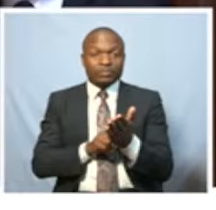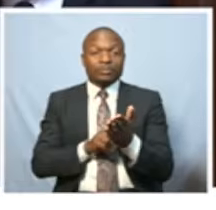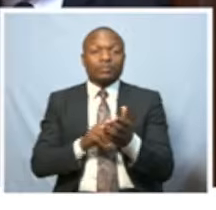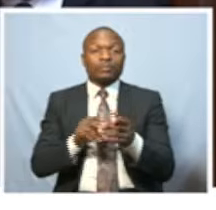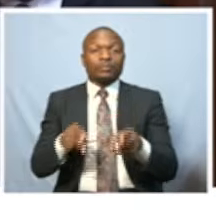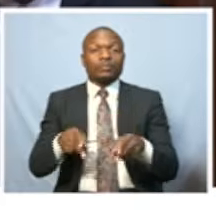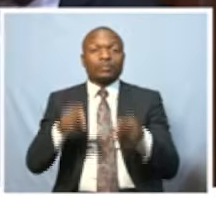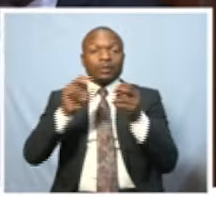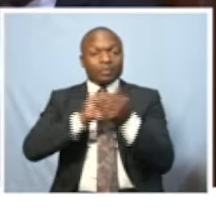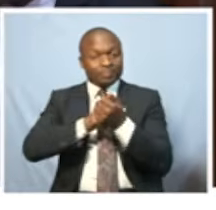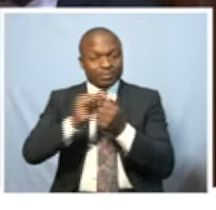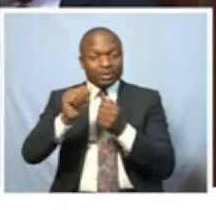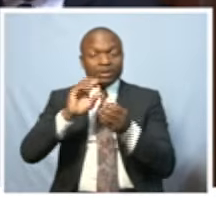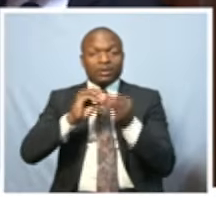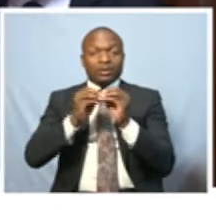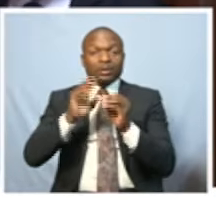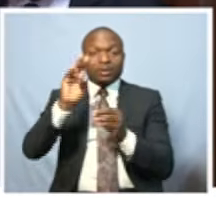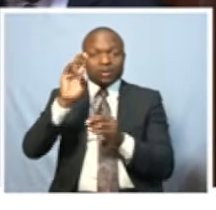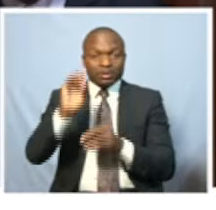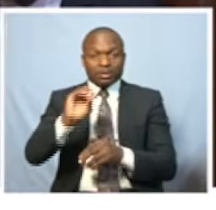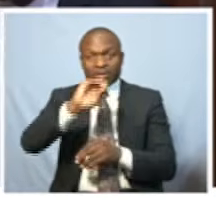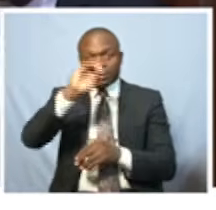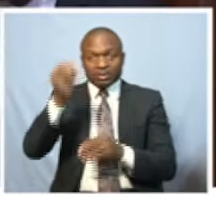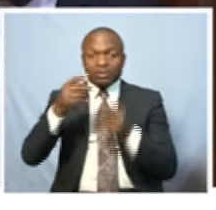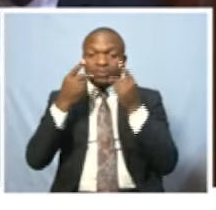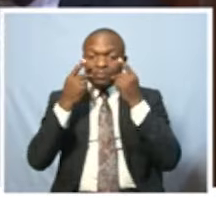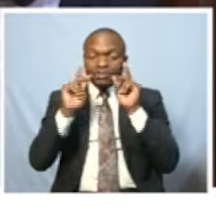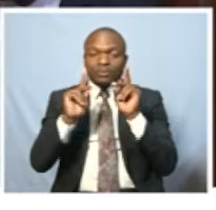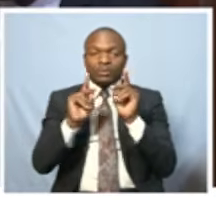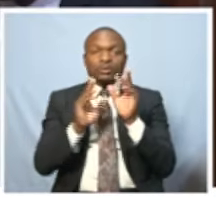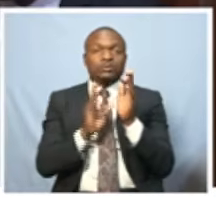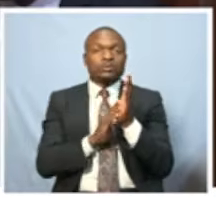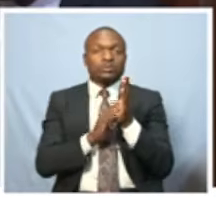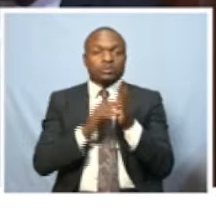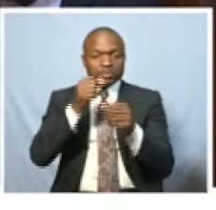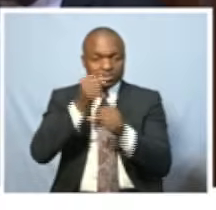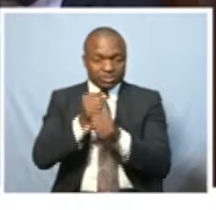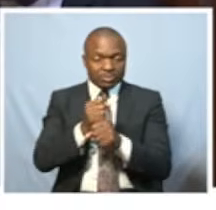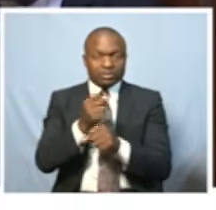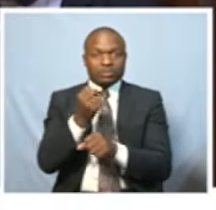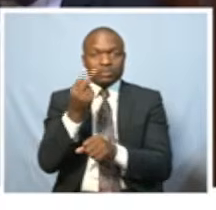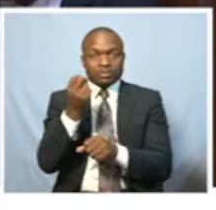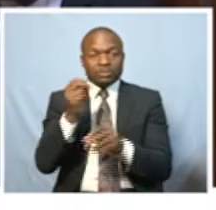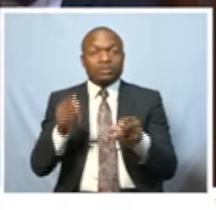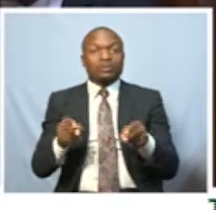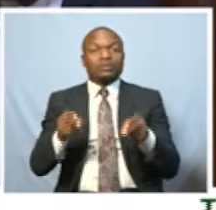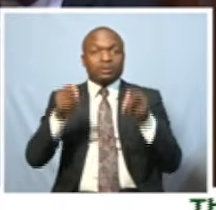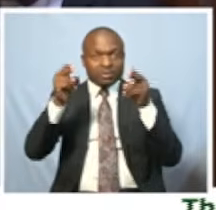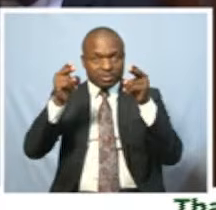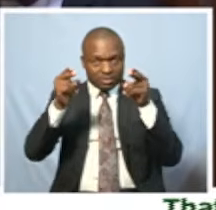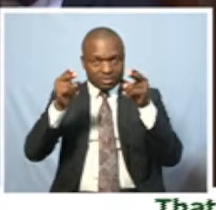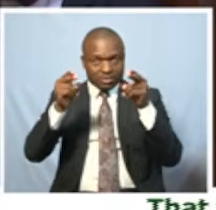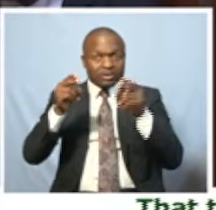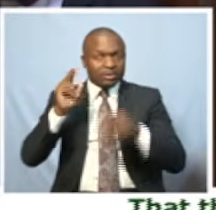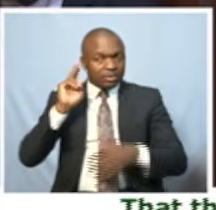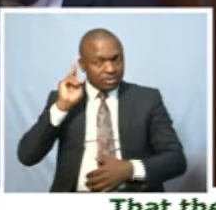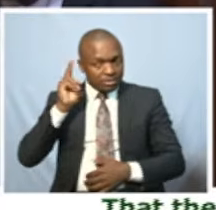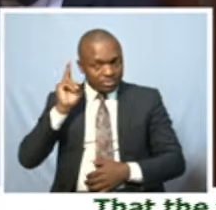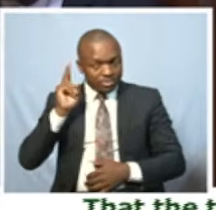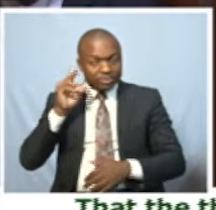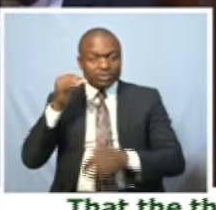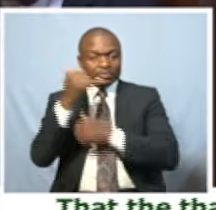of 70% in public schools at grade 12, the highest ever in the history of our